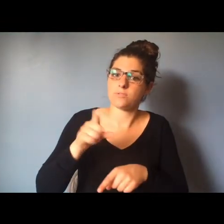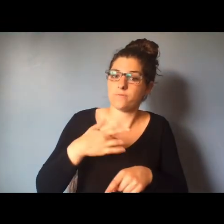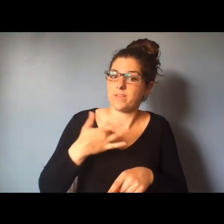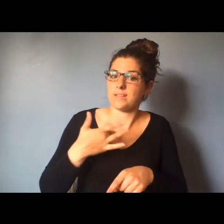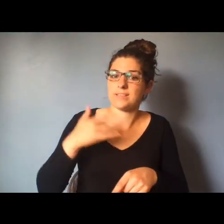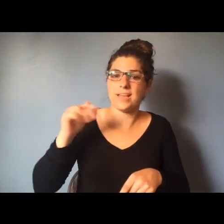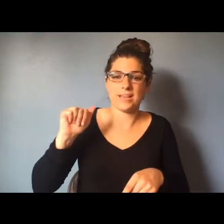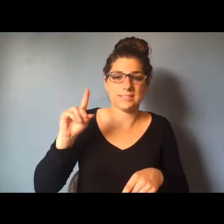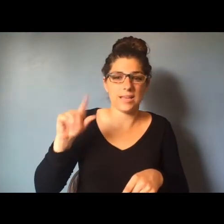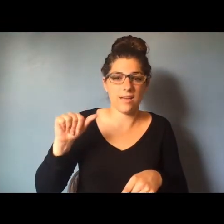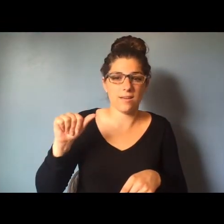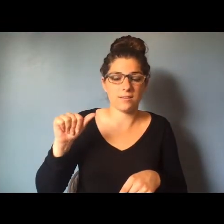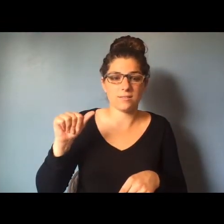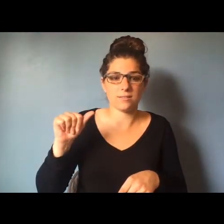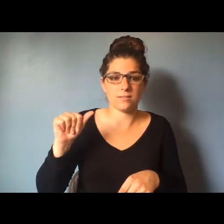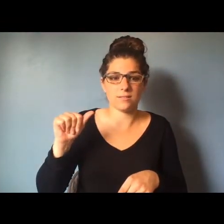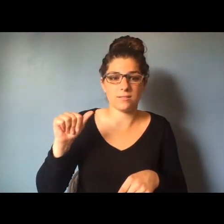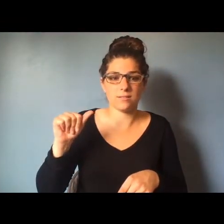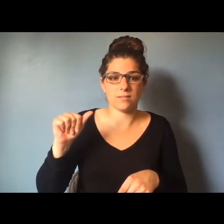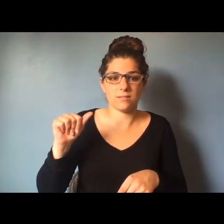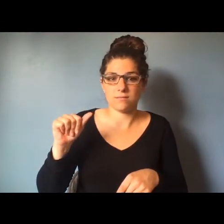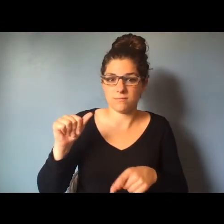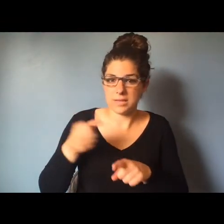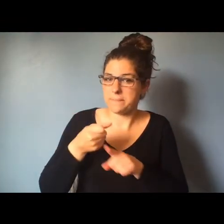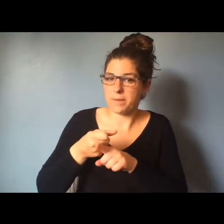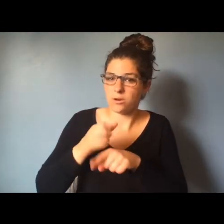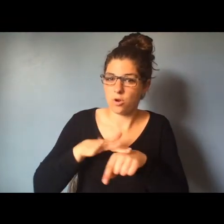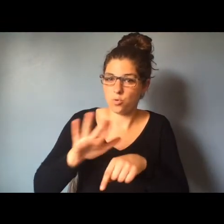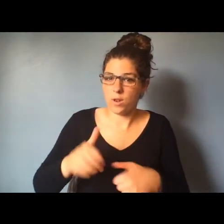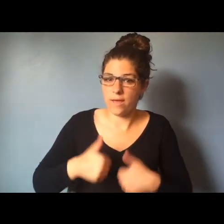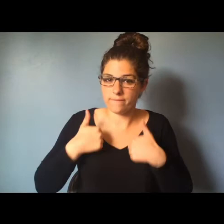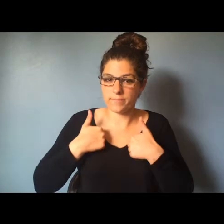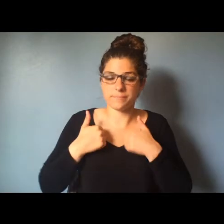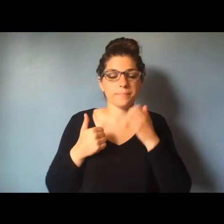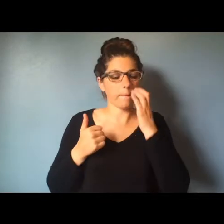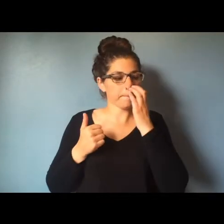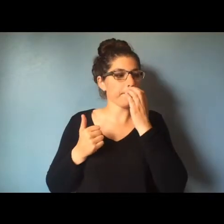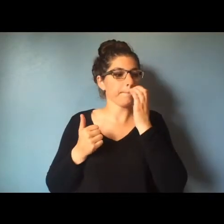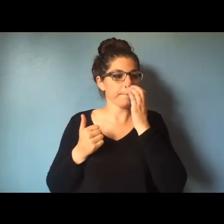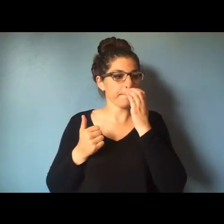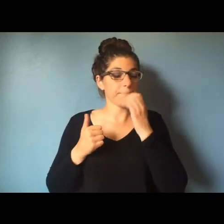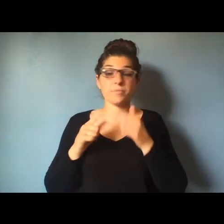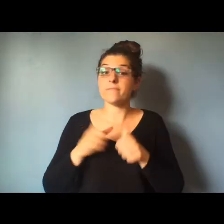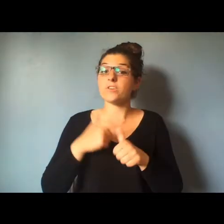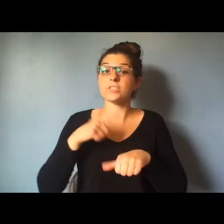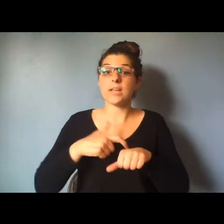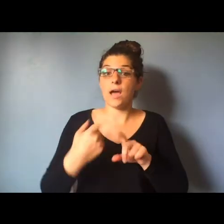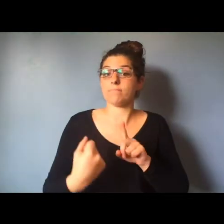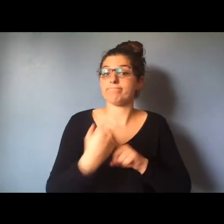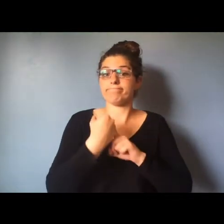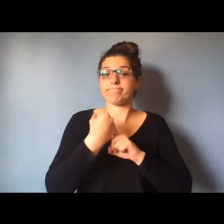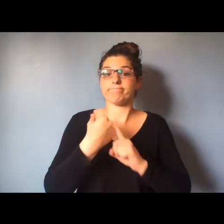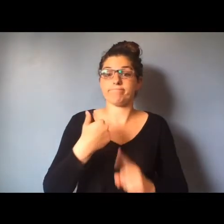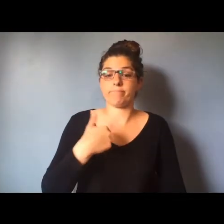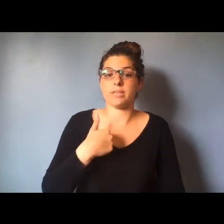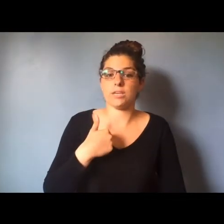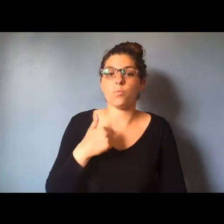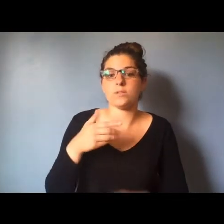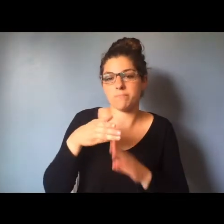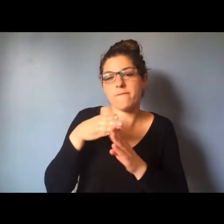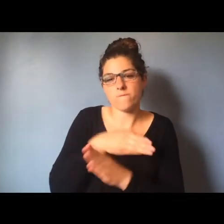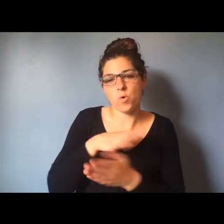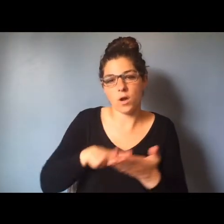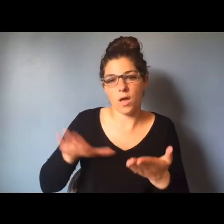the ADA had on your life? Yeah, the first time the ADA really had an impact on me was actually